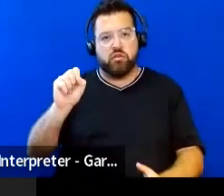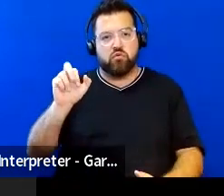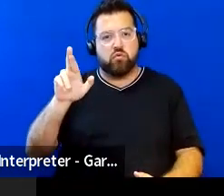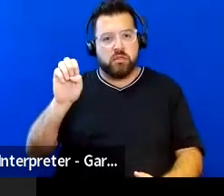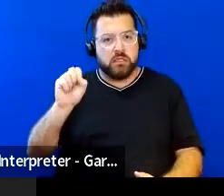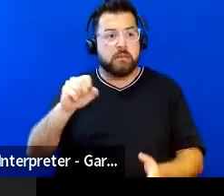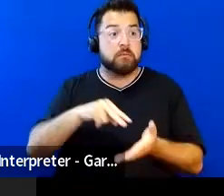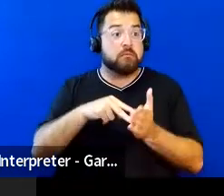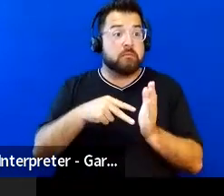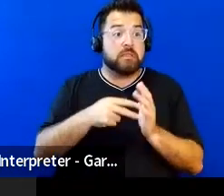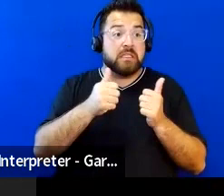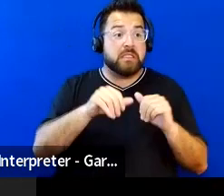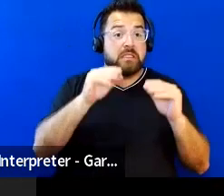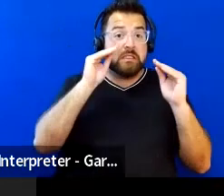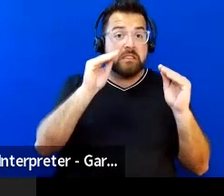teaching, learning, and